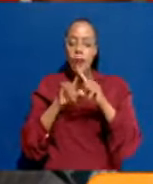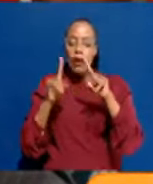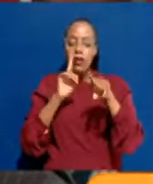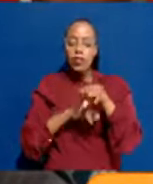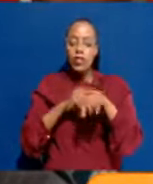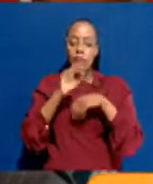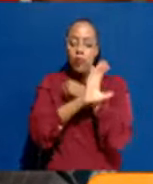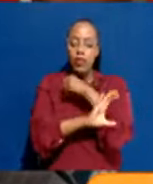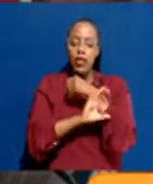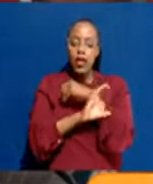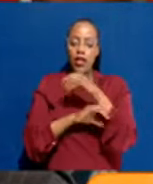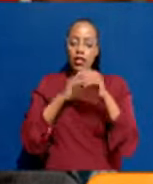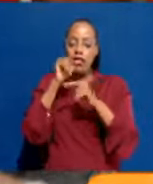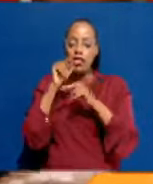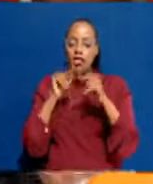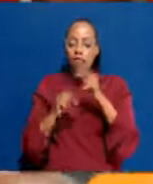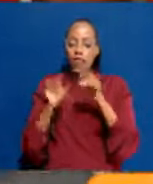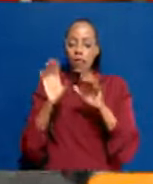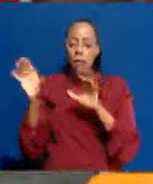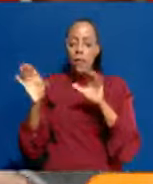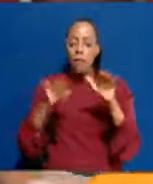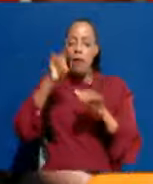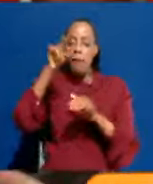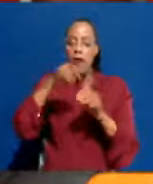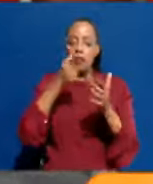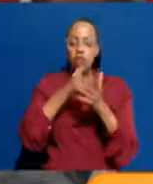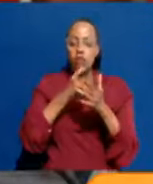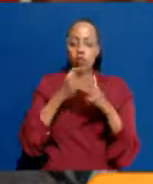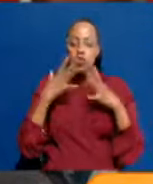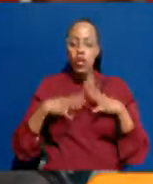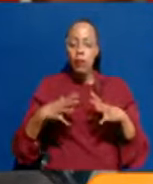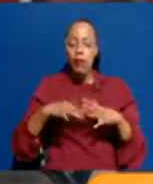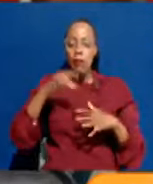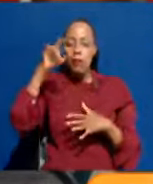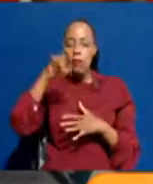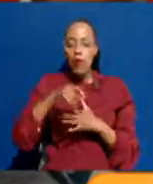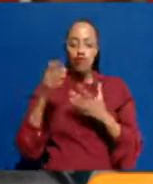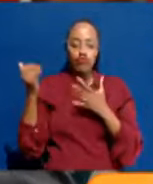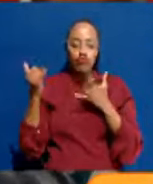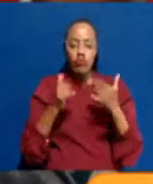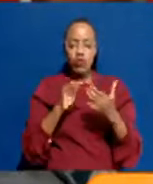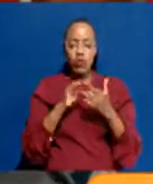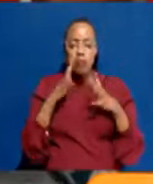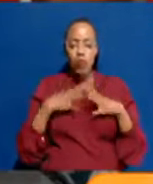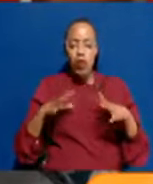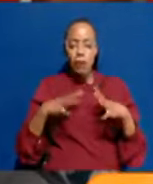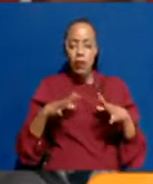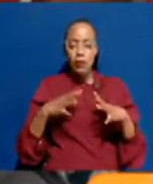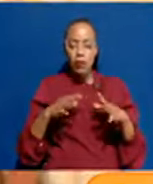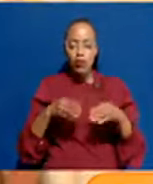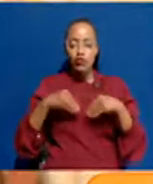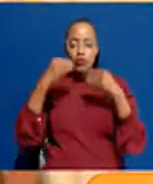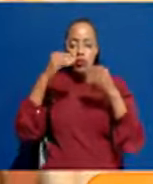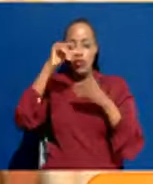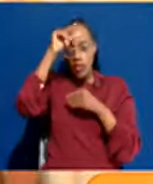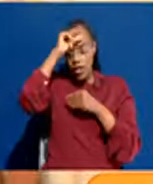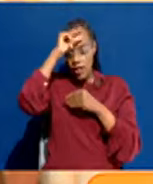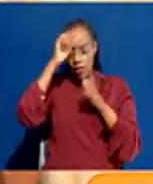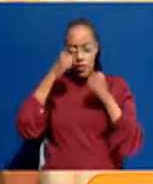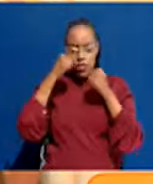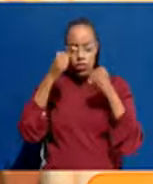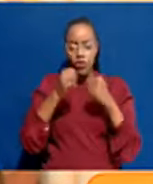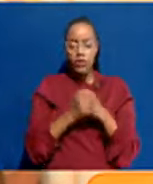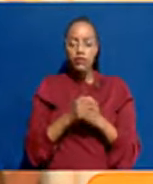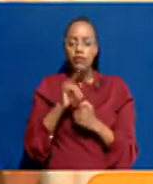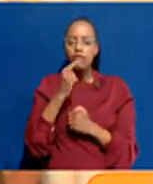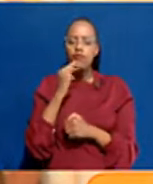is divided, you have to include people. You have to bring more people to give the government strength. Right. Tell us